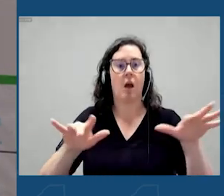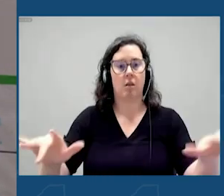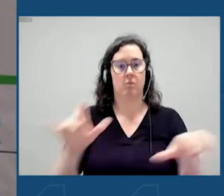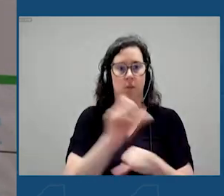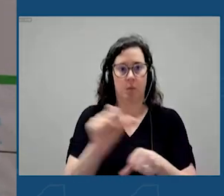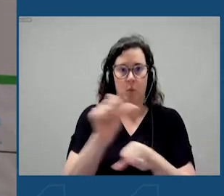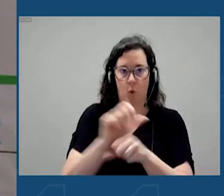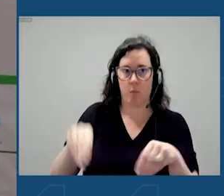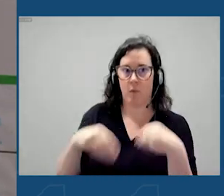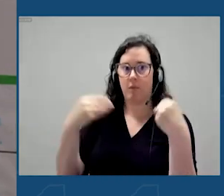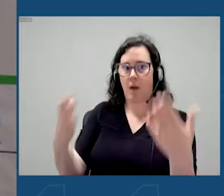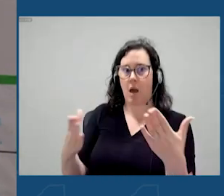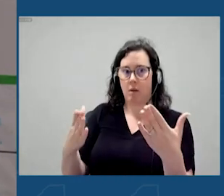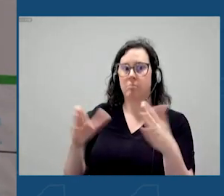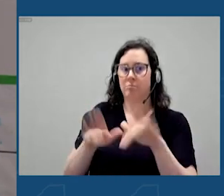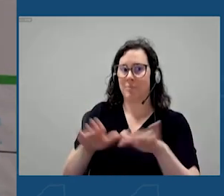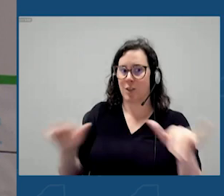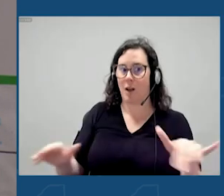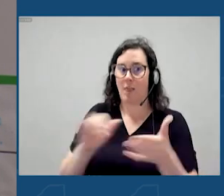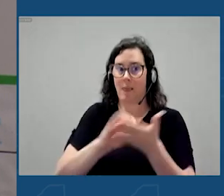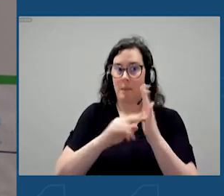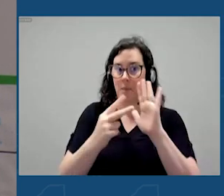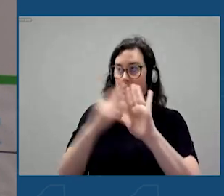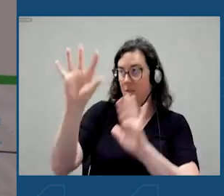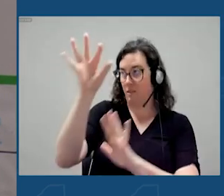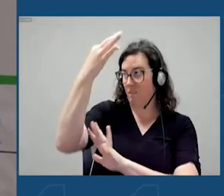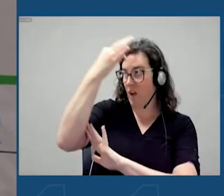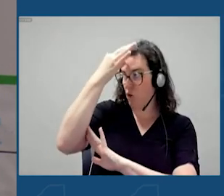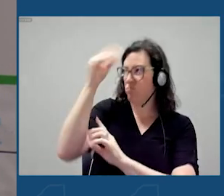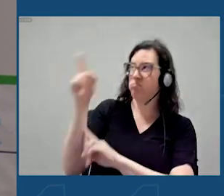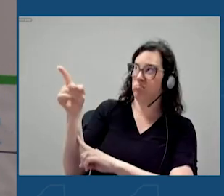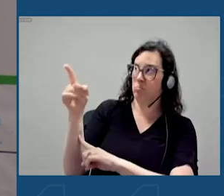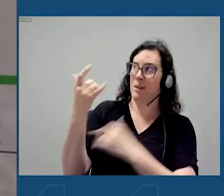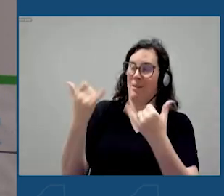credit, which more than doubles the federal credit and is the nation's